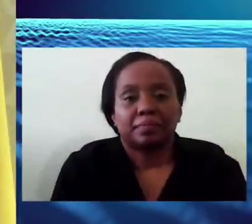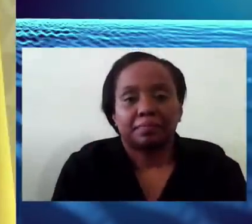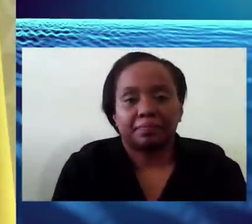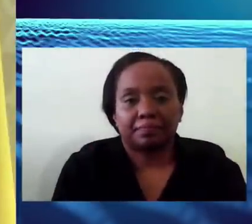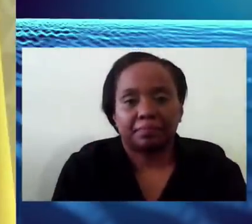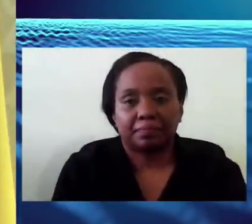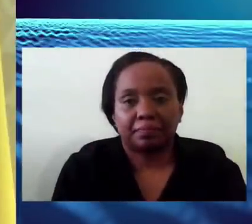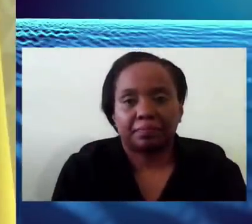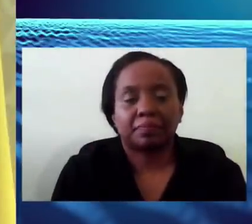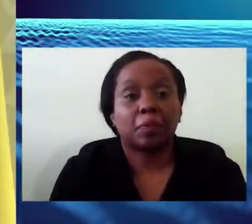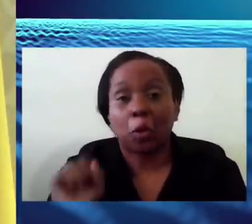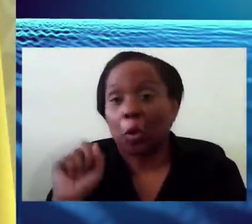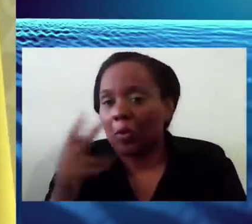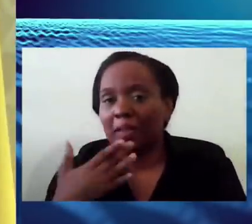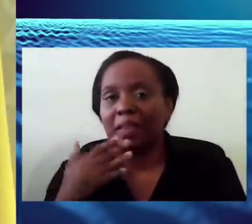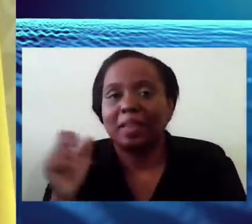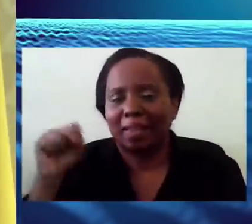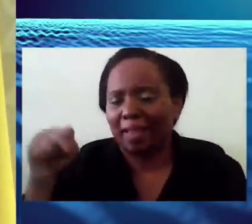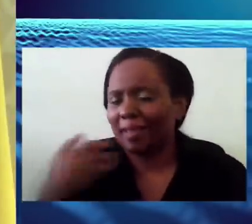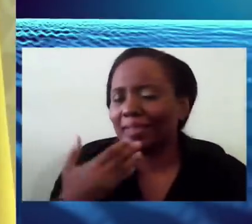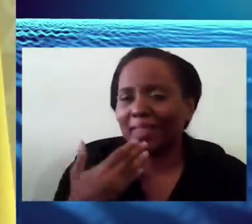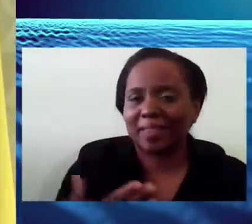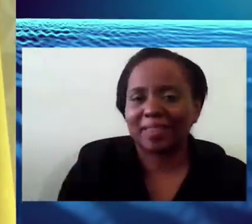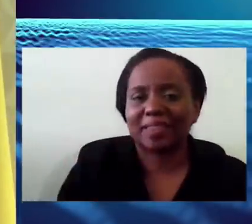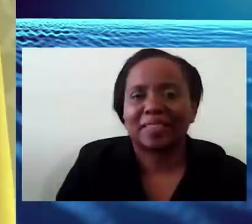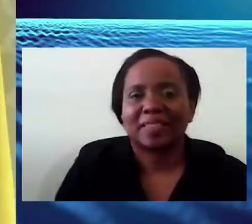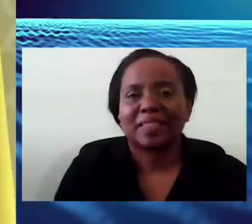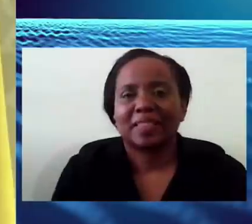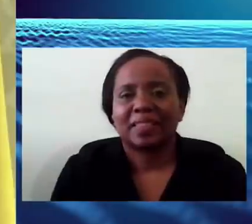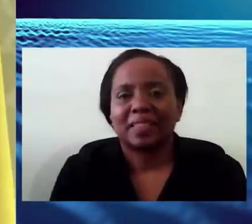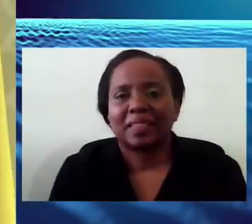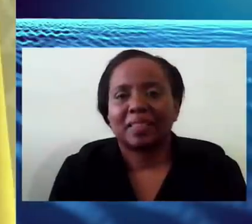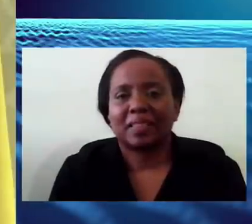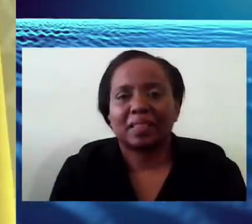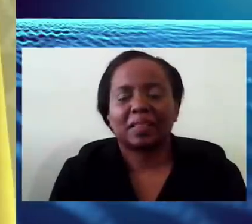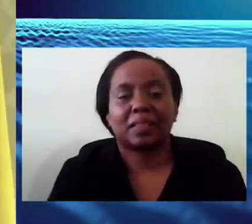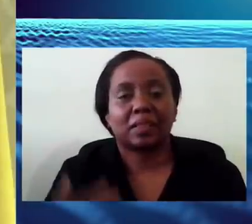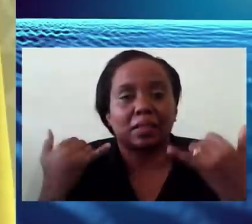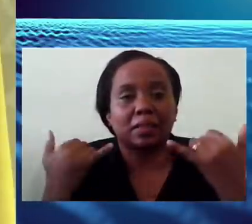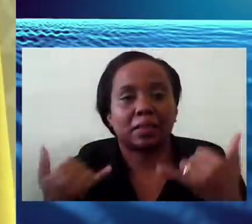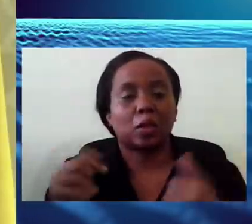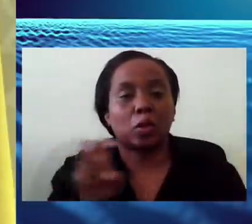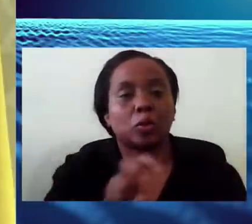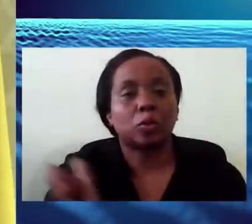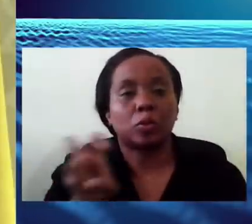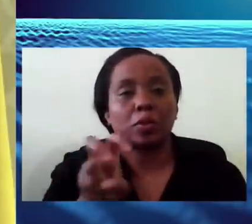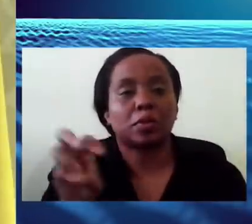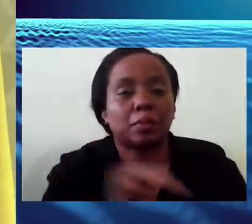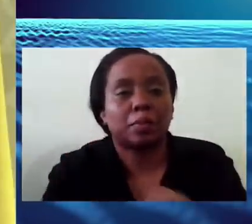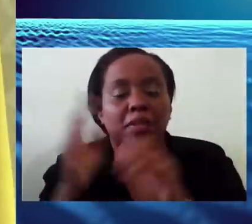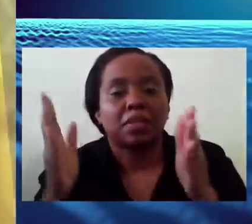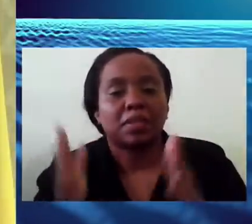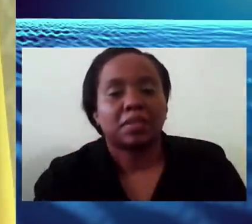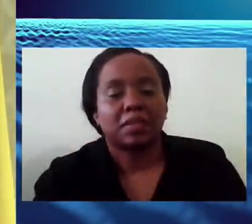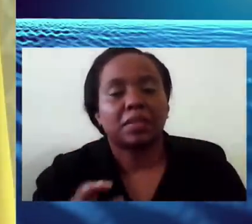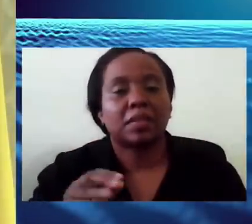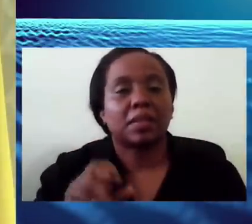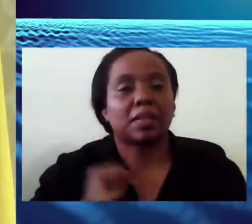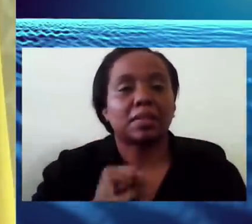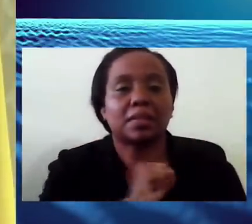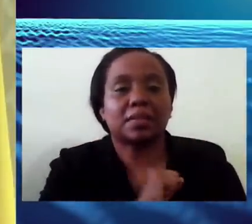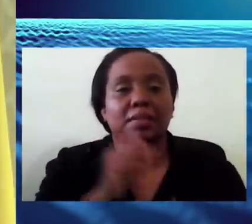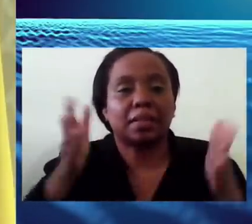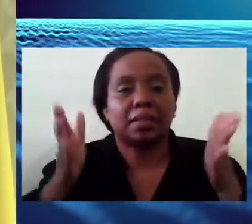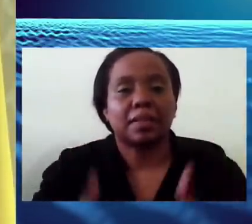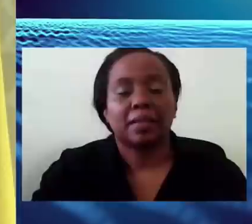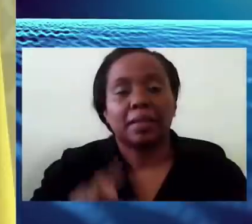It certainly does. Thank you so much, Dr. Joseph. And we're joined now by the Minister of Tourism and International Transport, Senator the Honorable Lisa